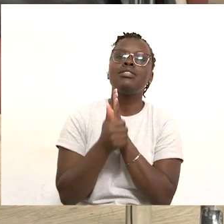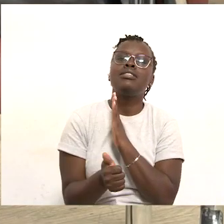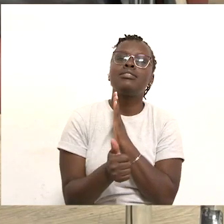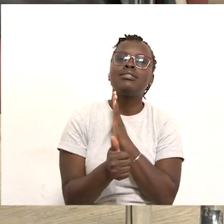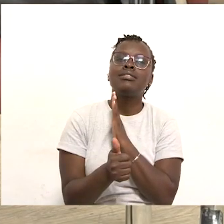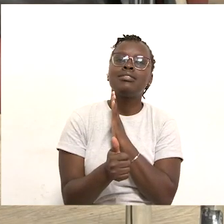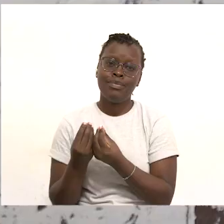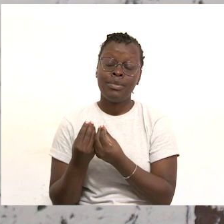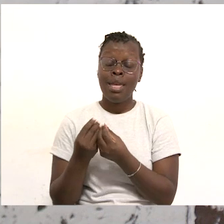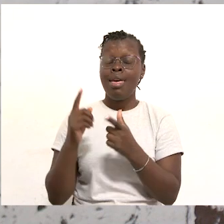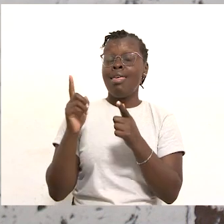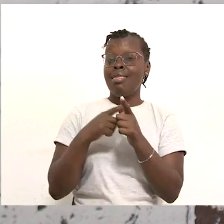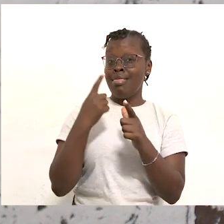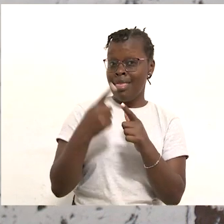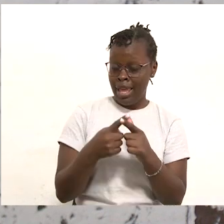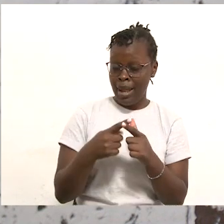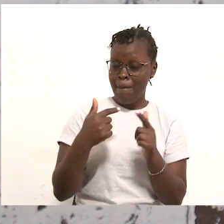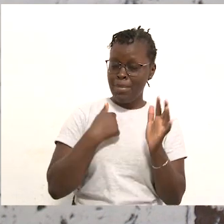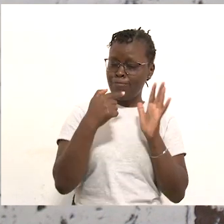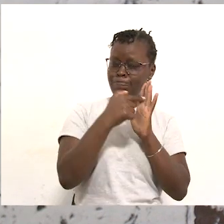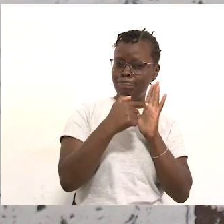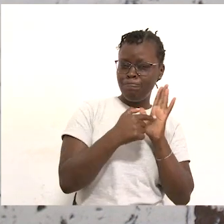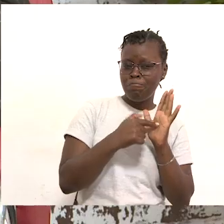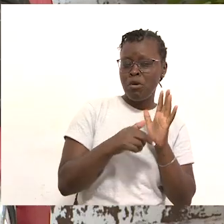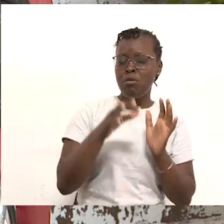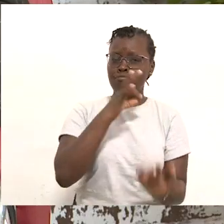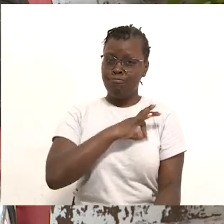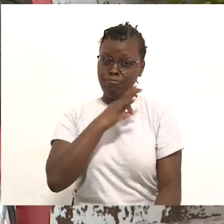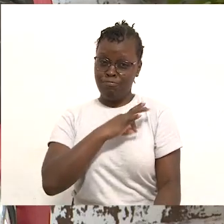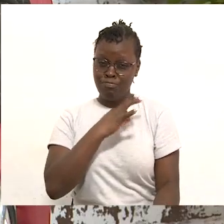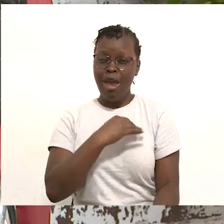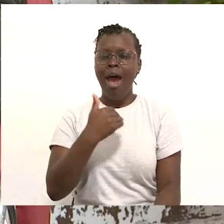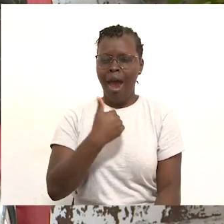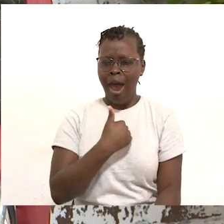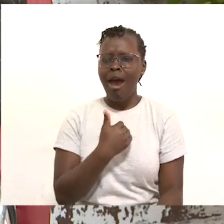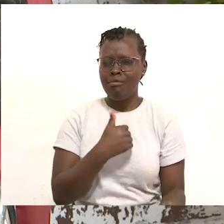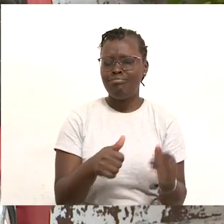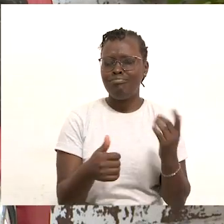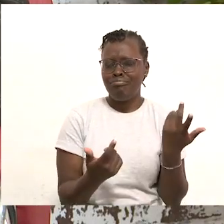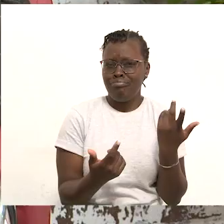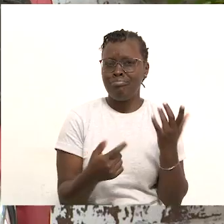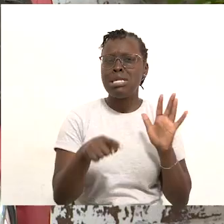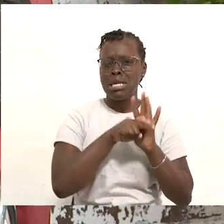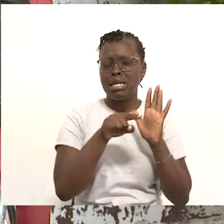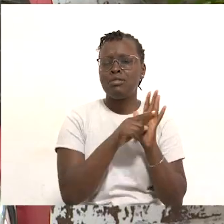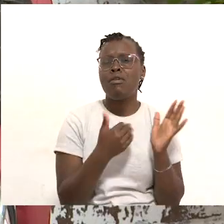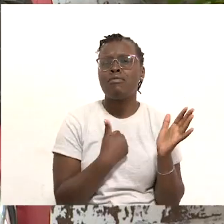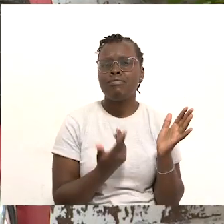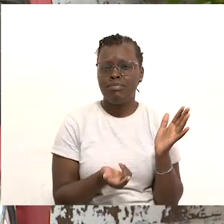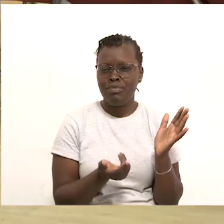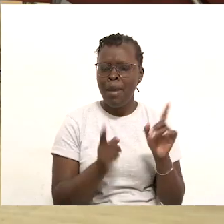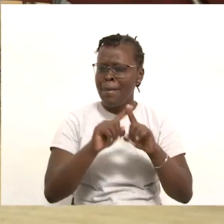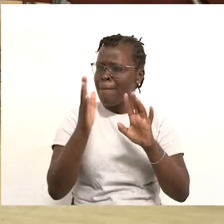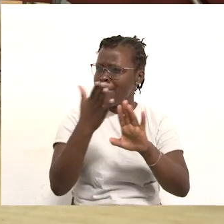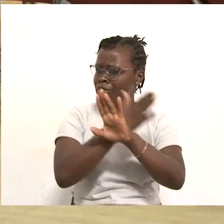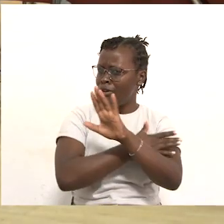various industries. Having talked about gains, we have losses. Before we get to the